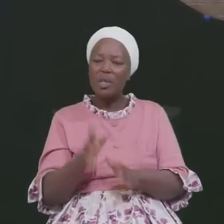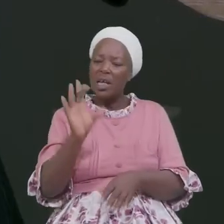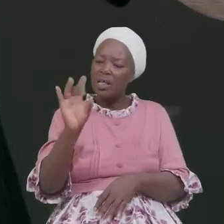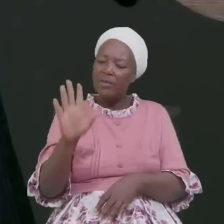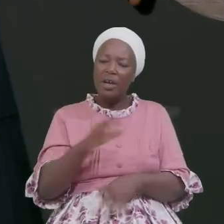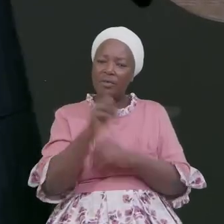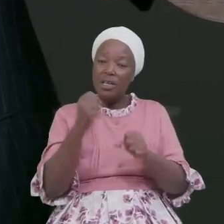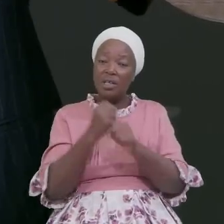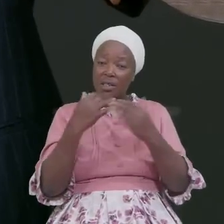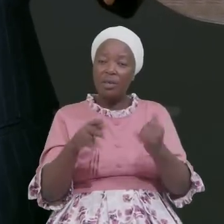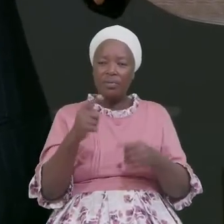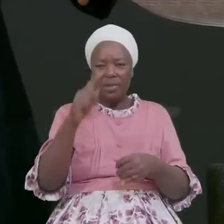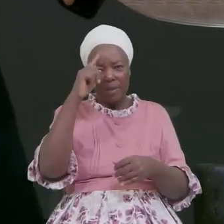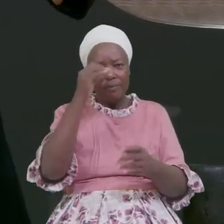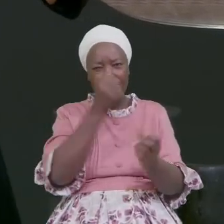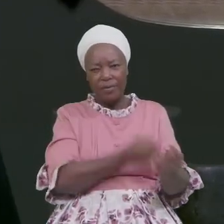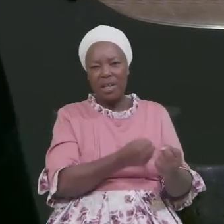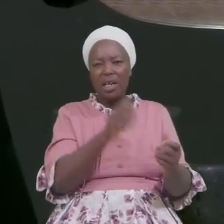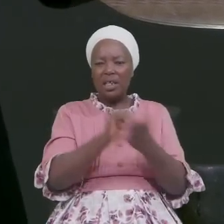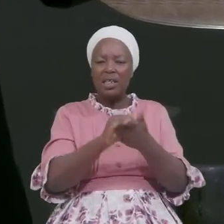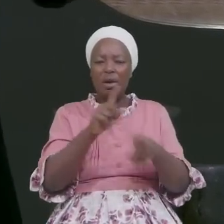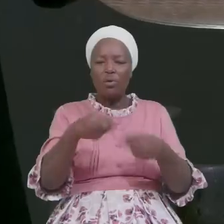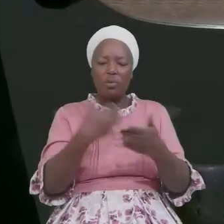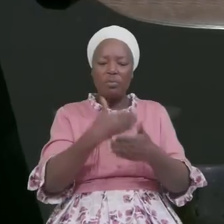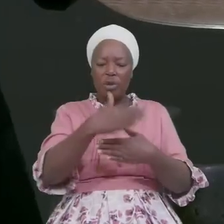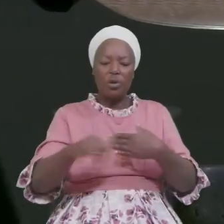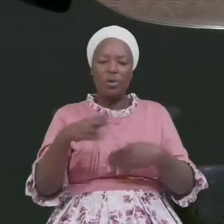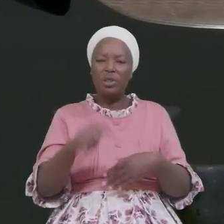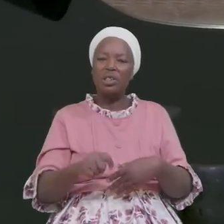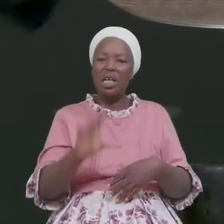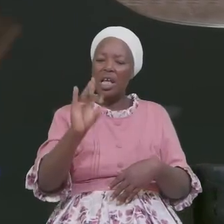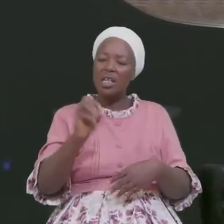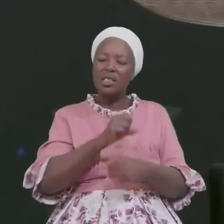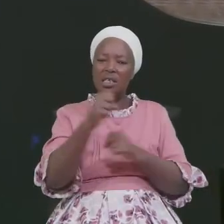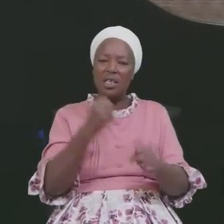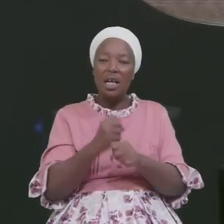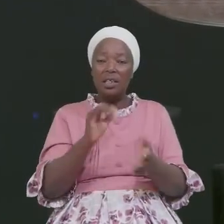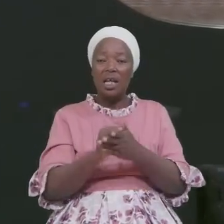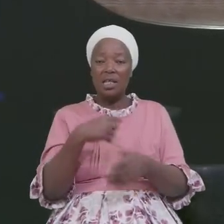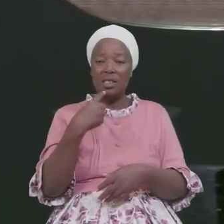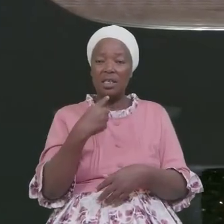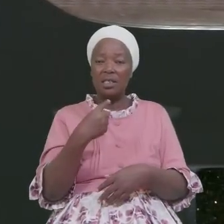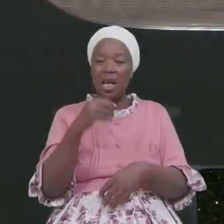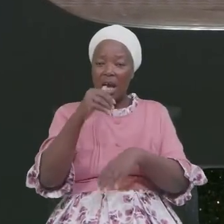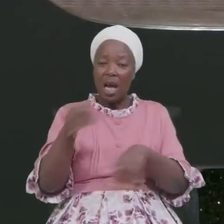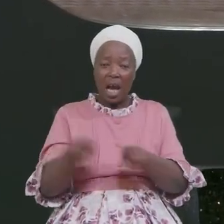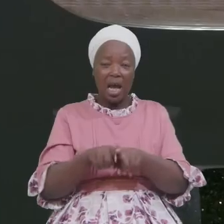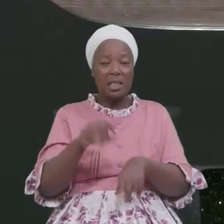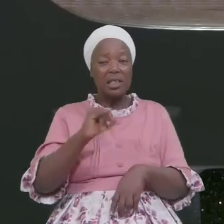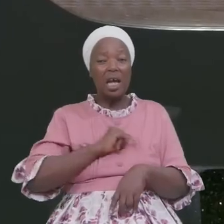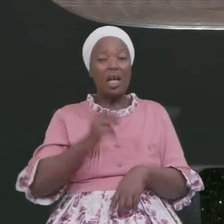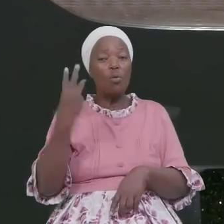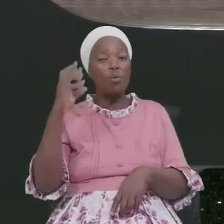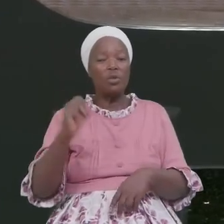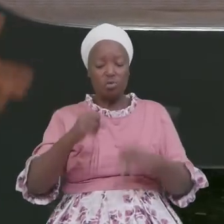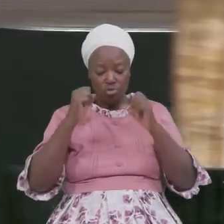The faith that goes beyond the first call, that says, "As I was strong at that